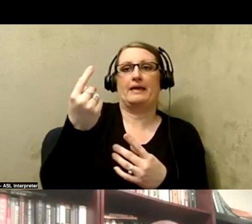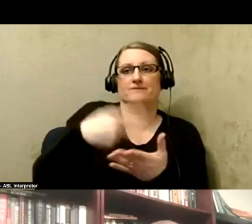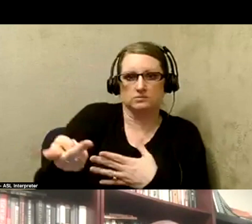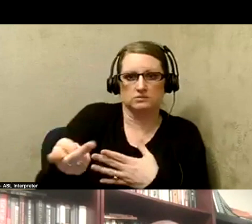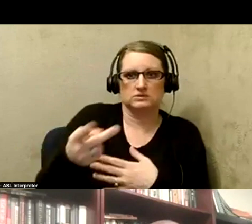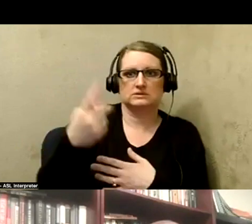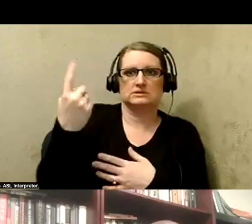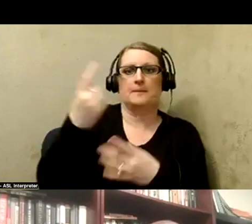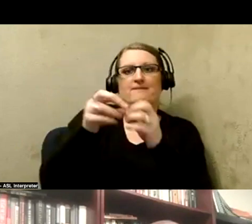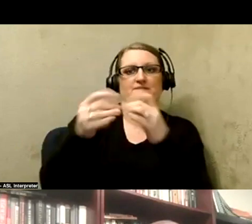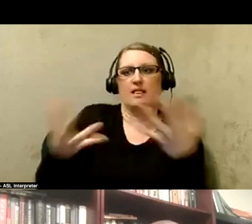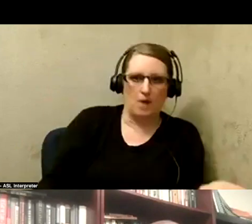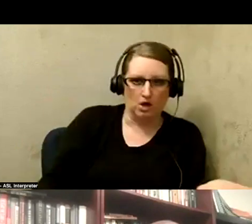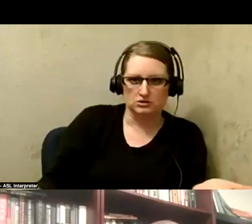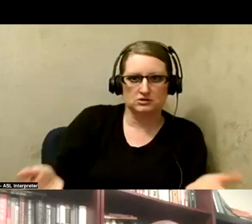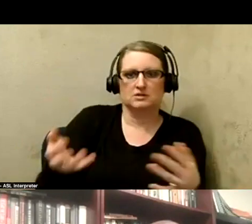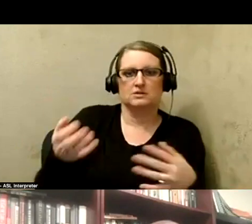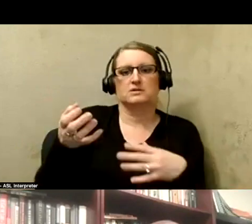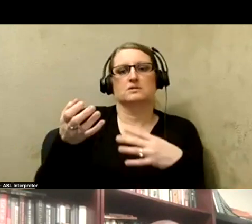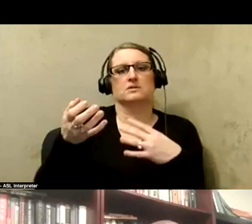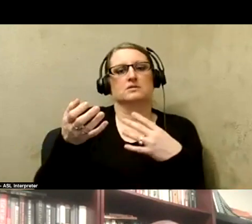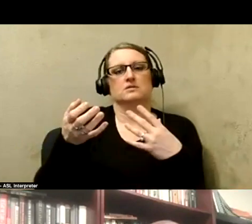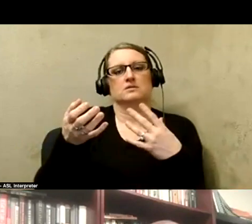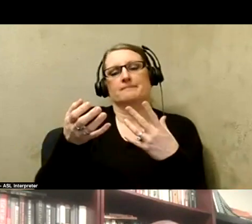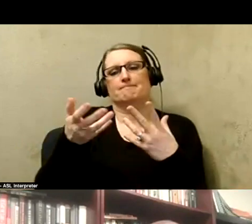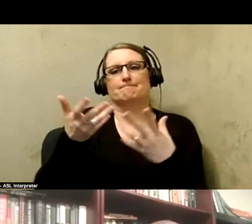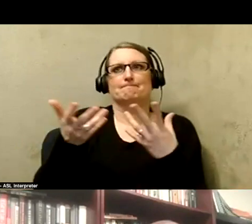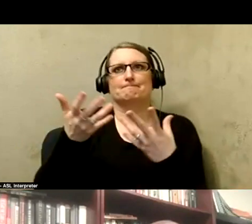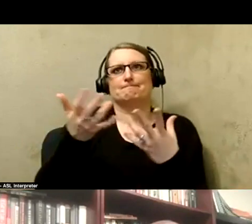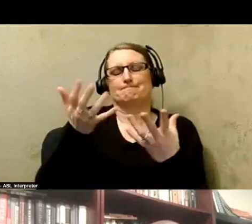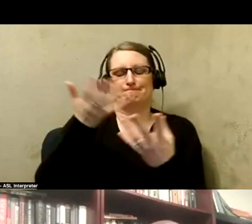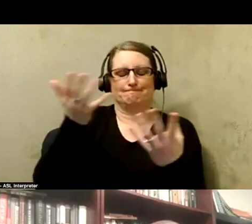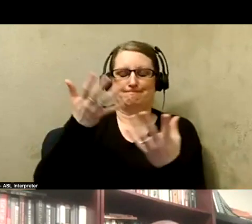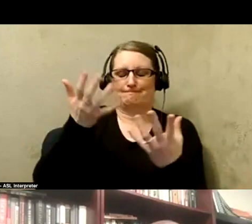hate this word, like and